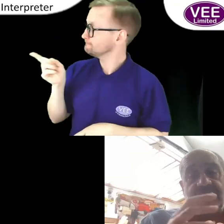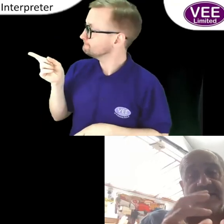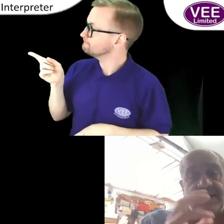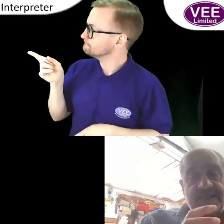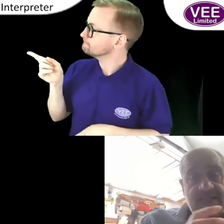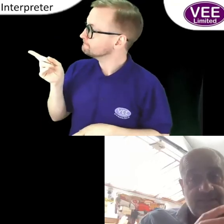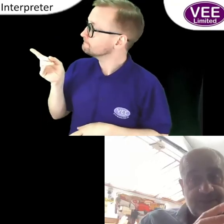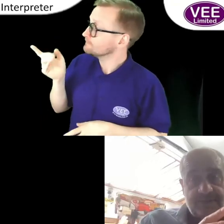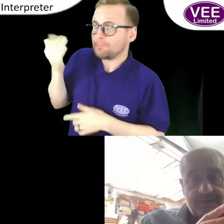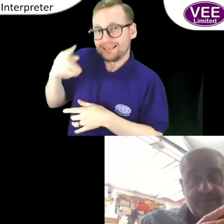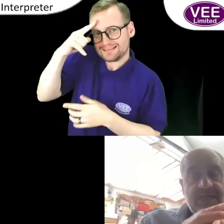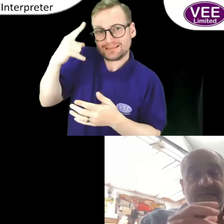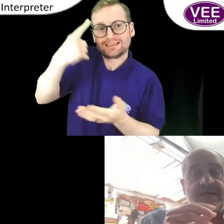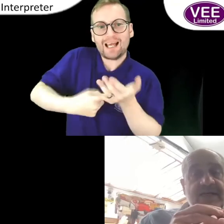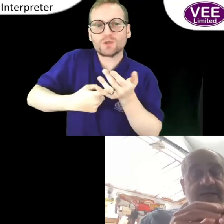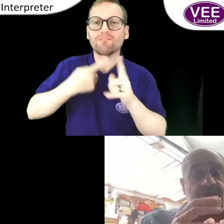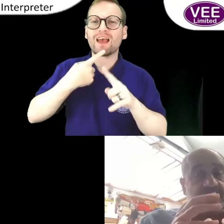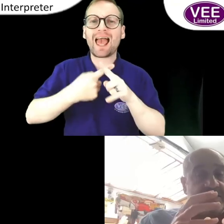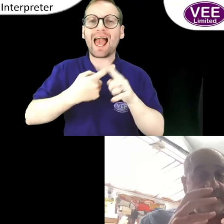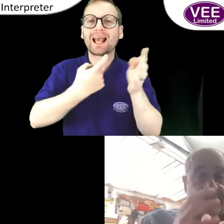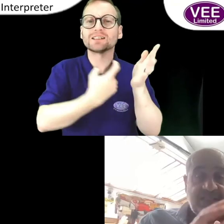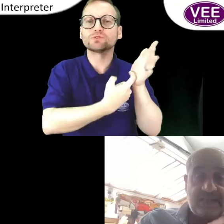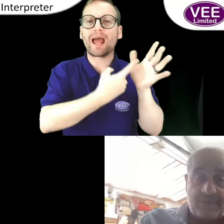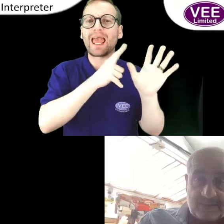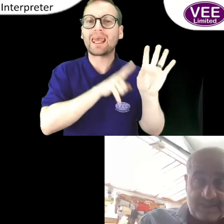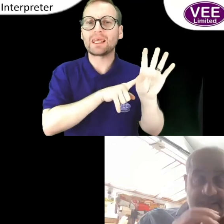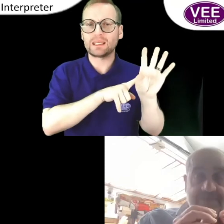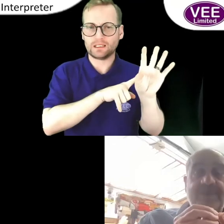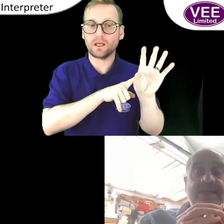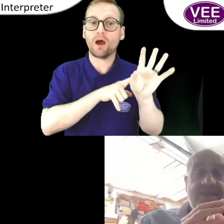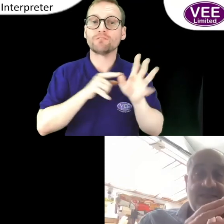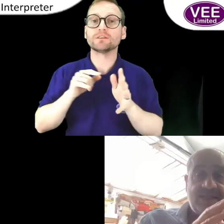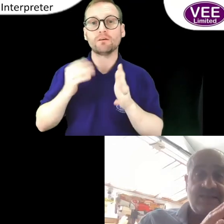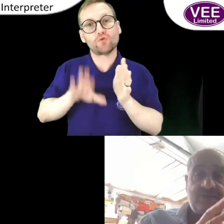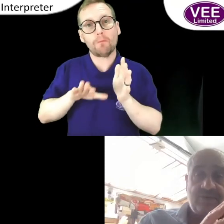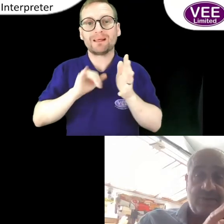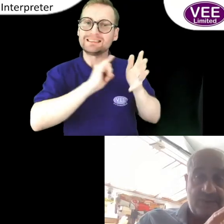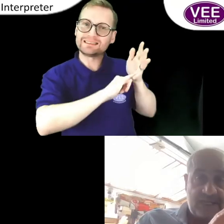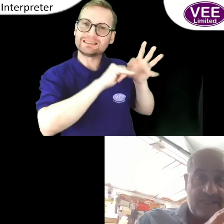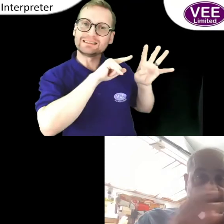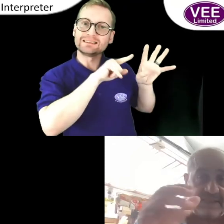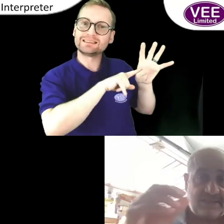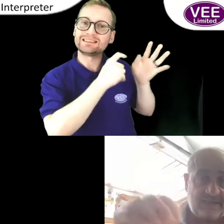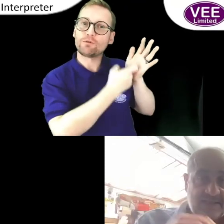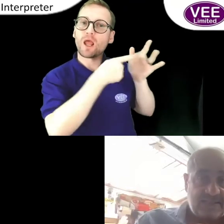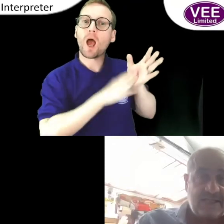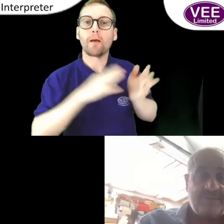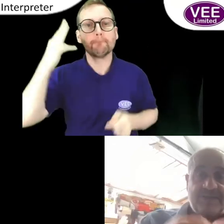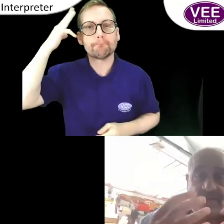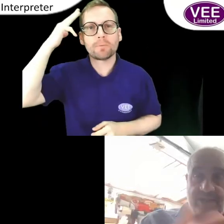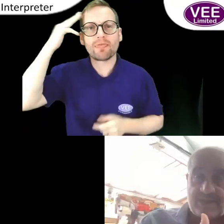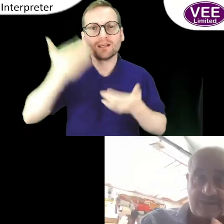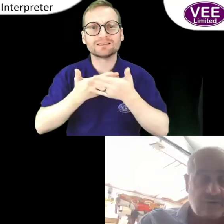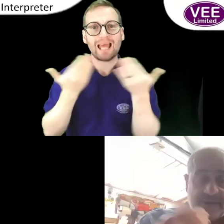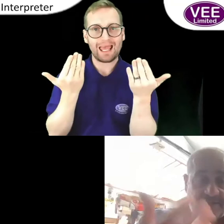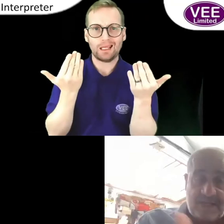decided to take X-ray images, and it was Syrian Mother's Day, and I decided to take this X-ray images